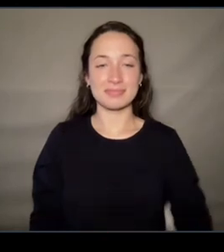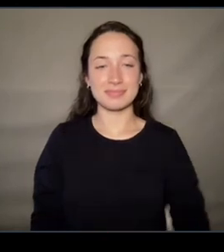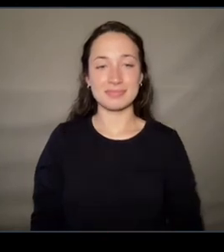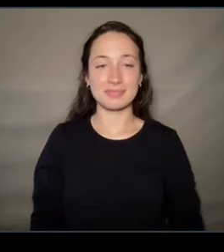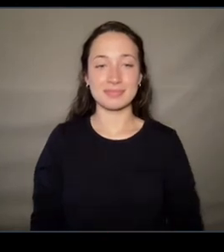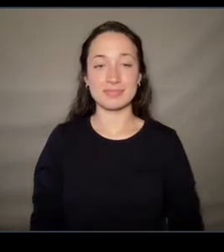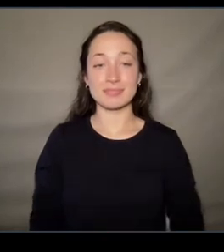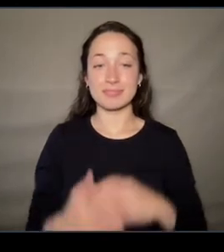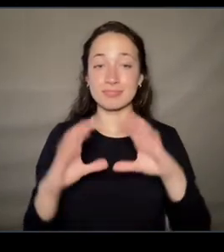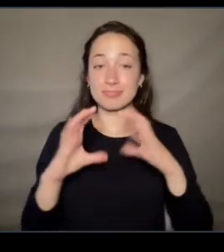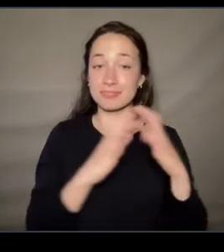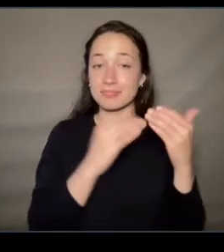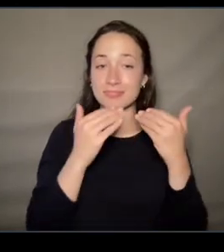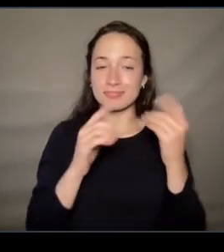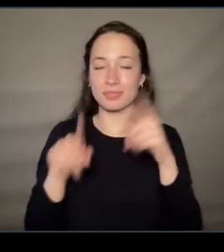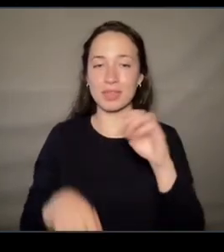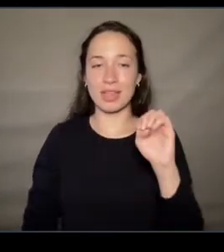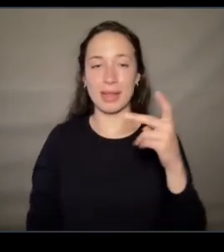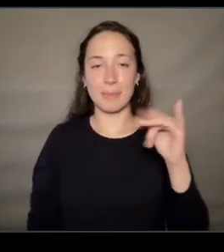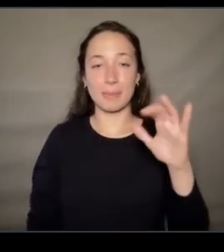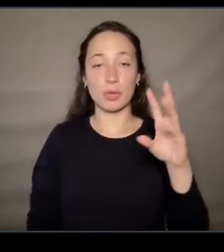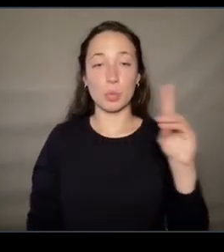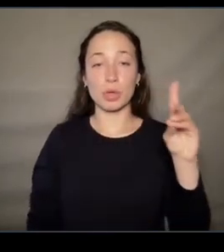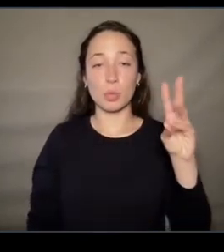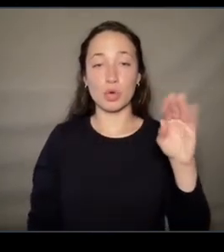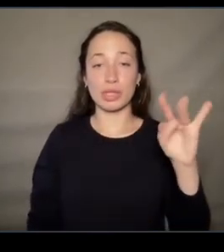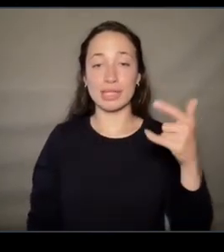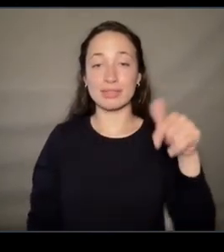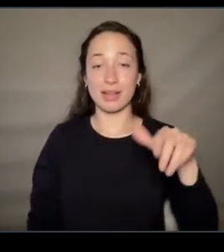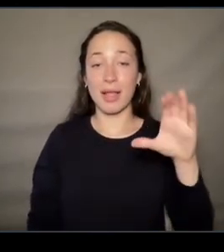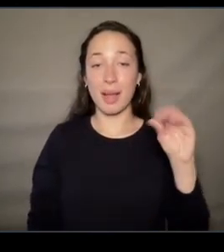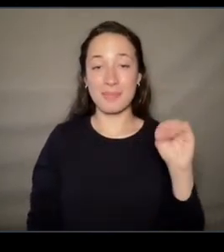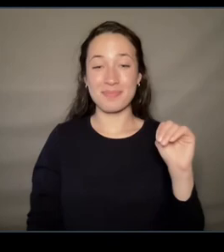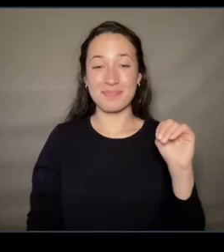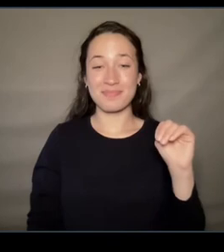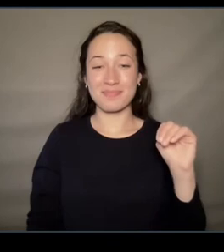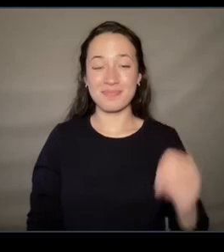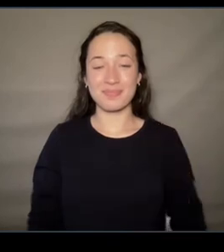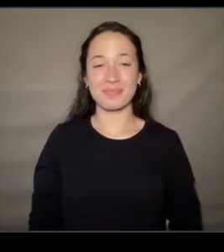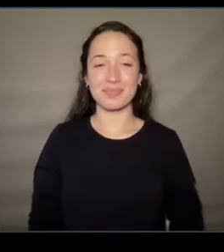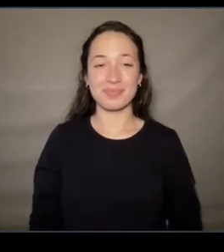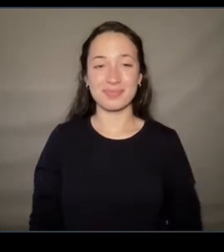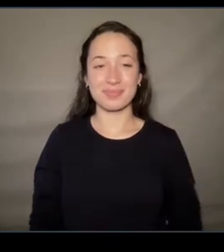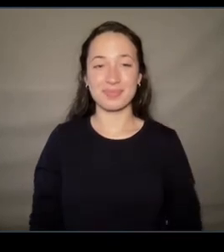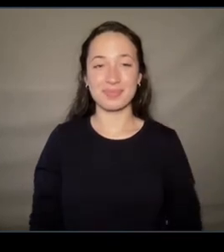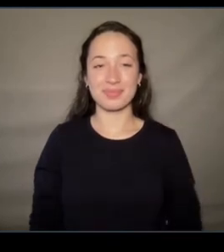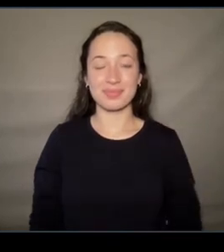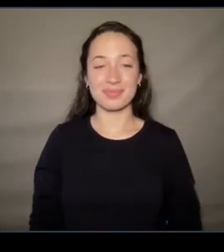For more on our classes, go to epicwoodworking.com.